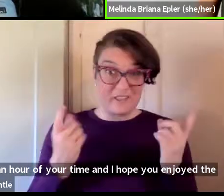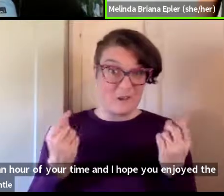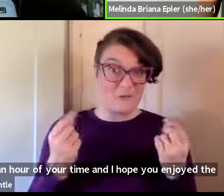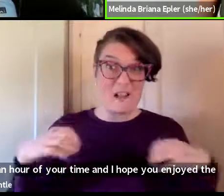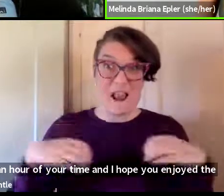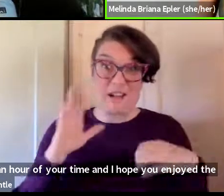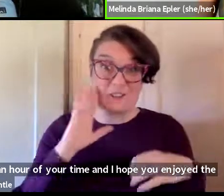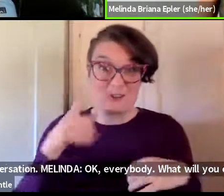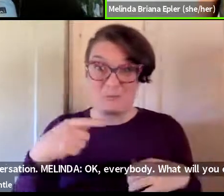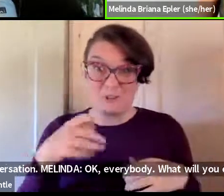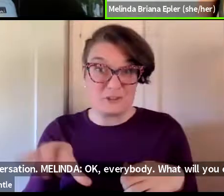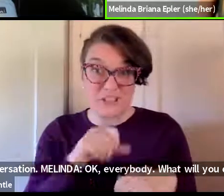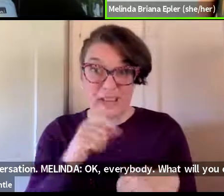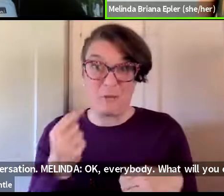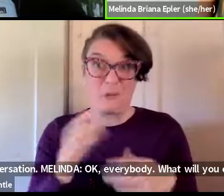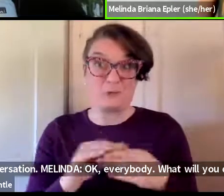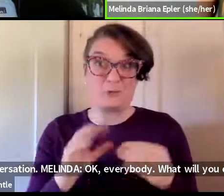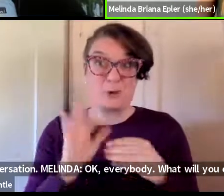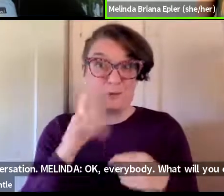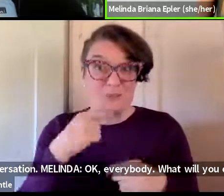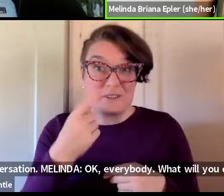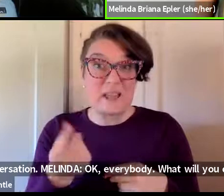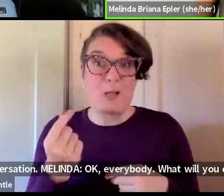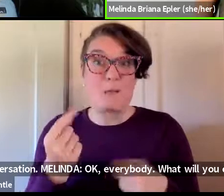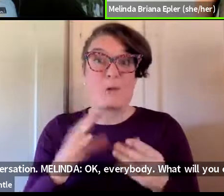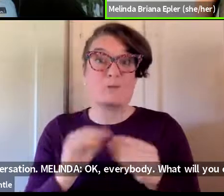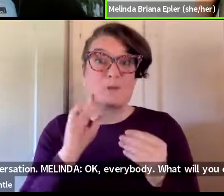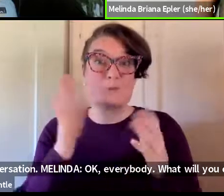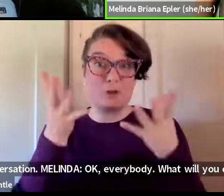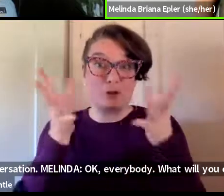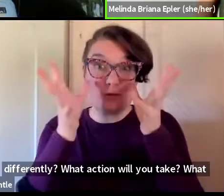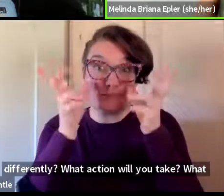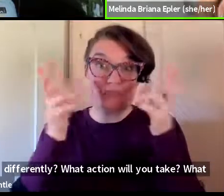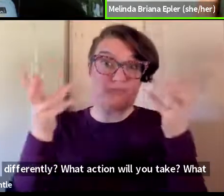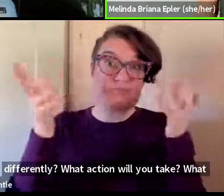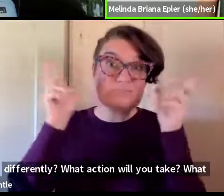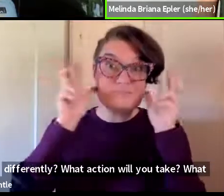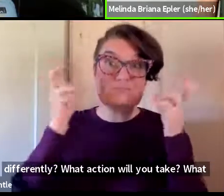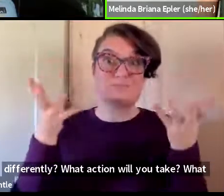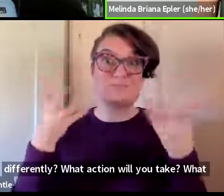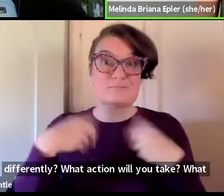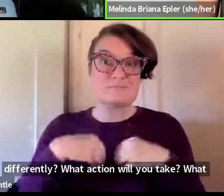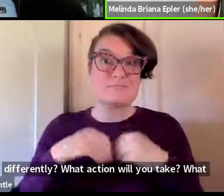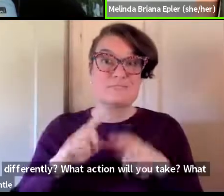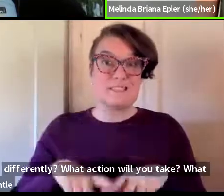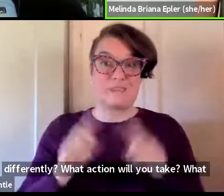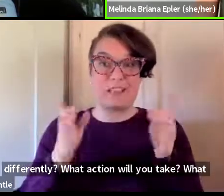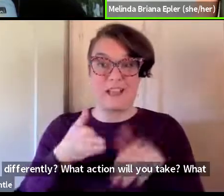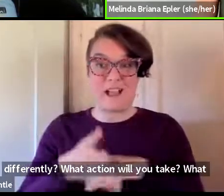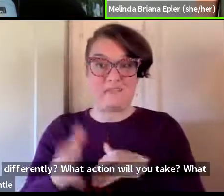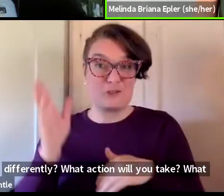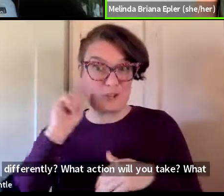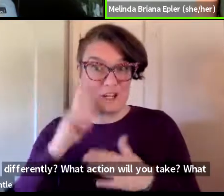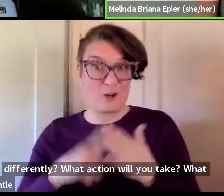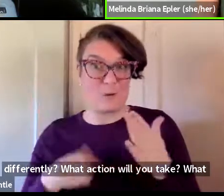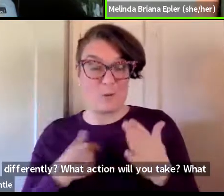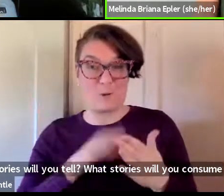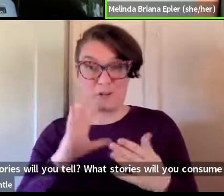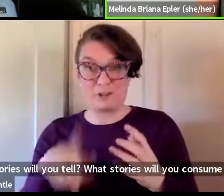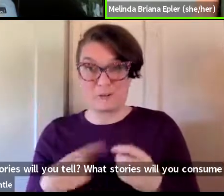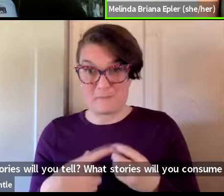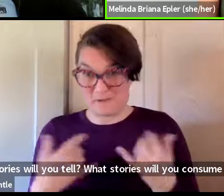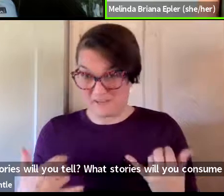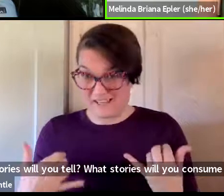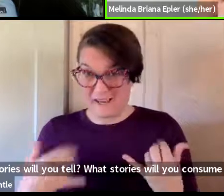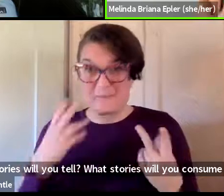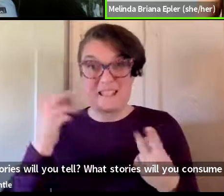will you tell? What stories will you consume differently after hearing what we talked about today? And we